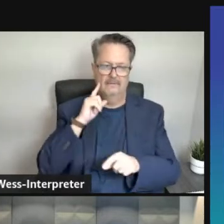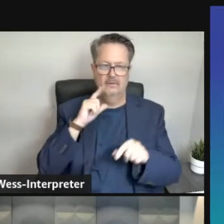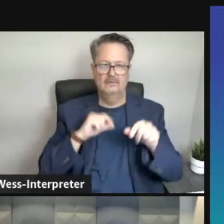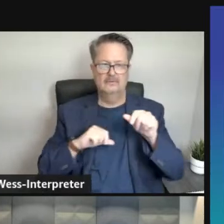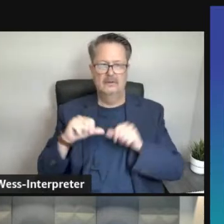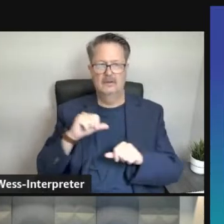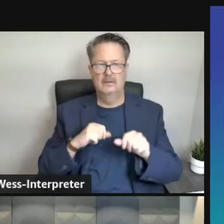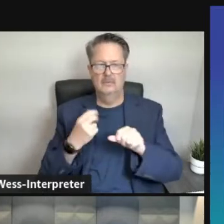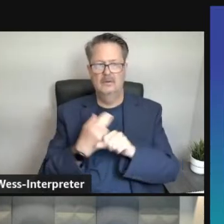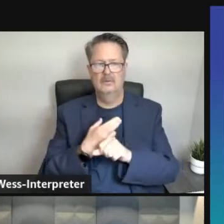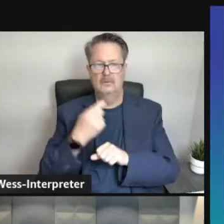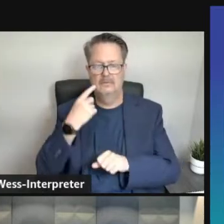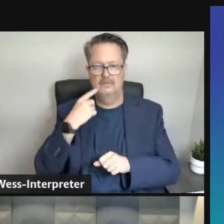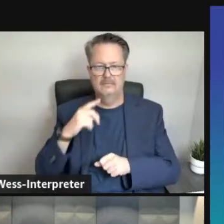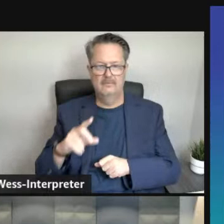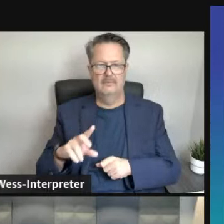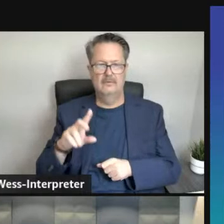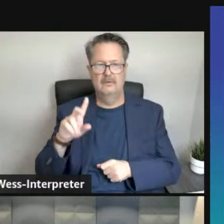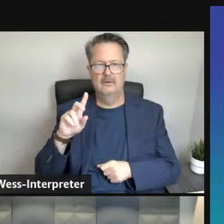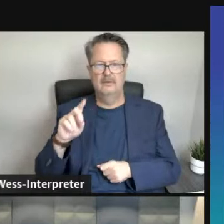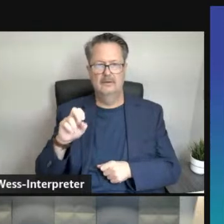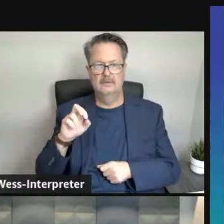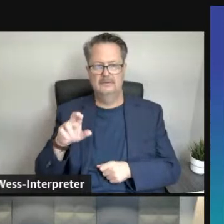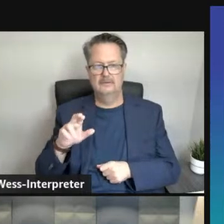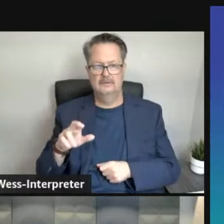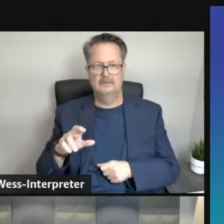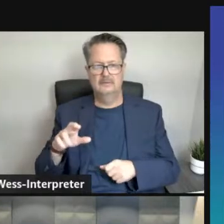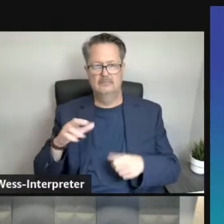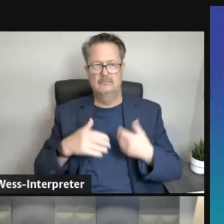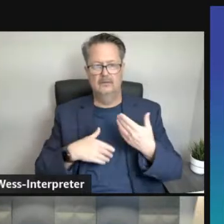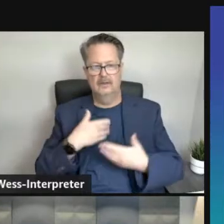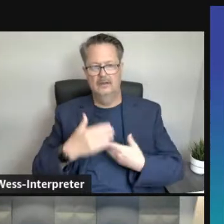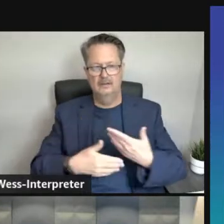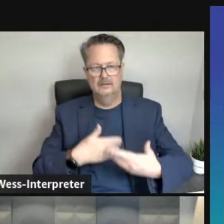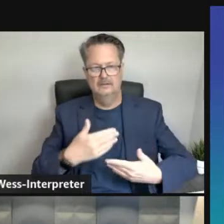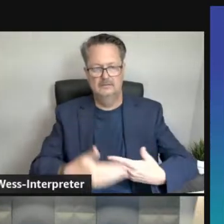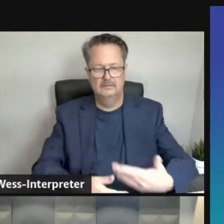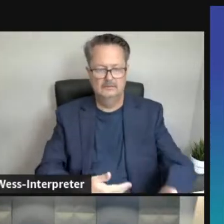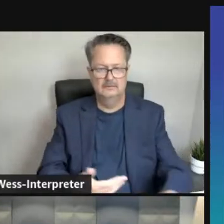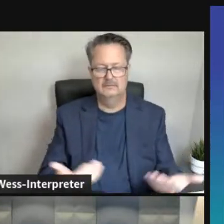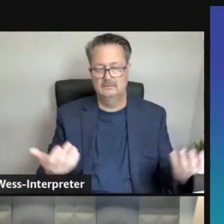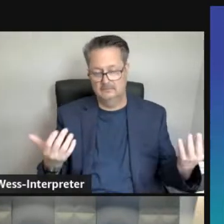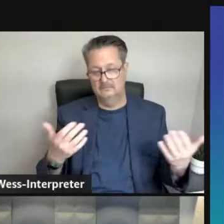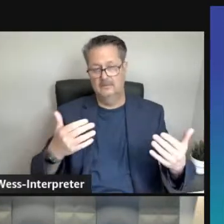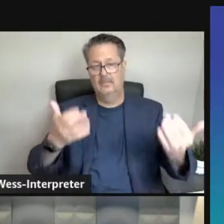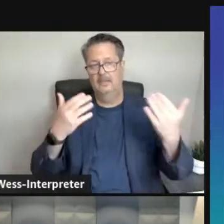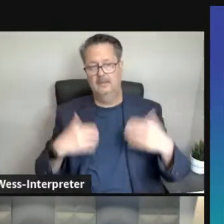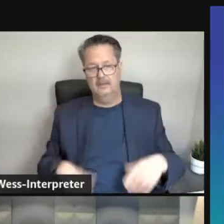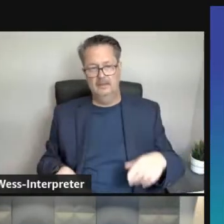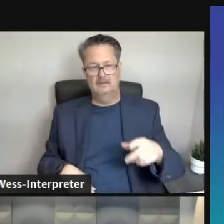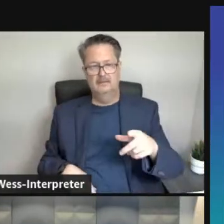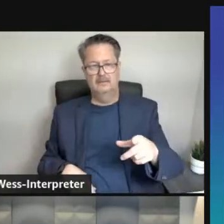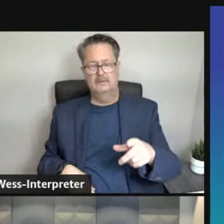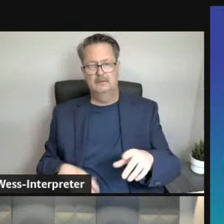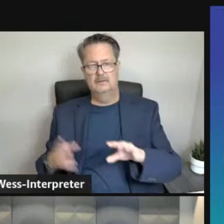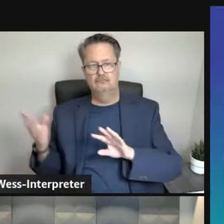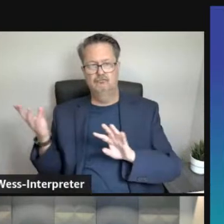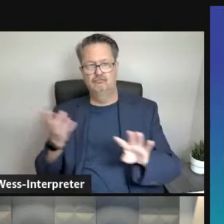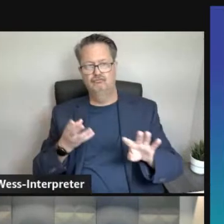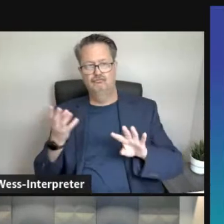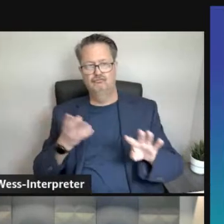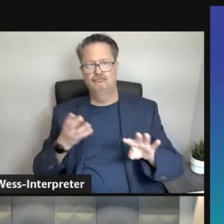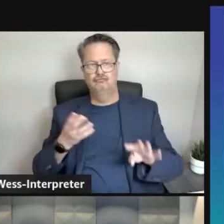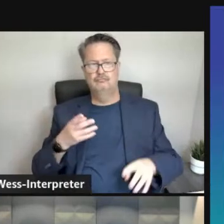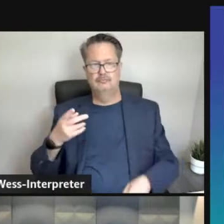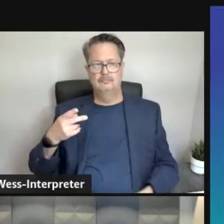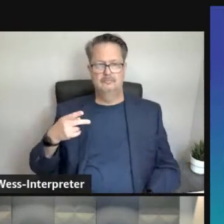for data processing and also ML workloads. And the next one is streaming platforms. As you